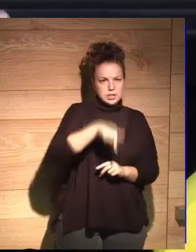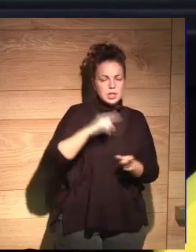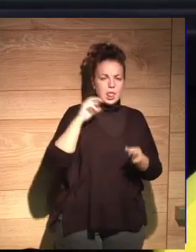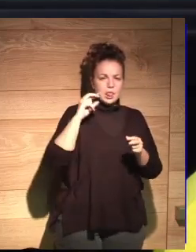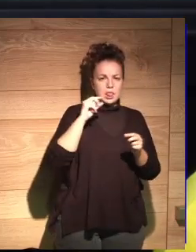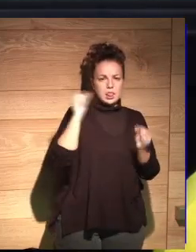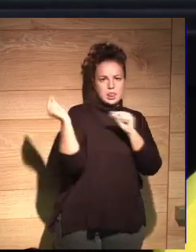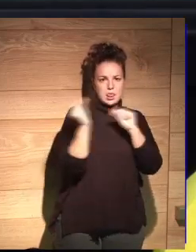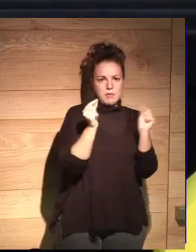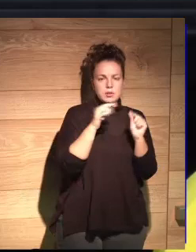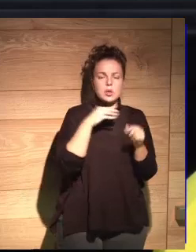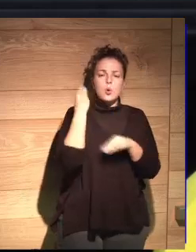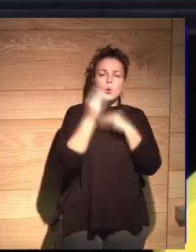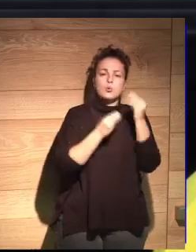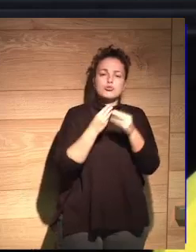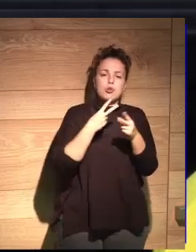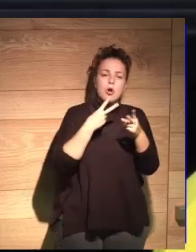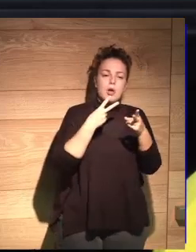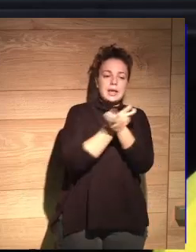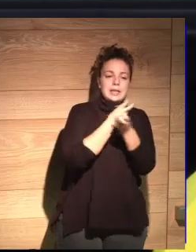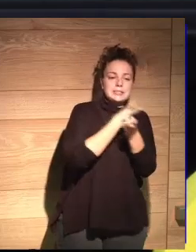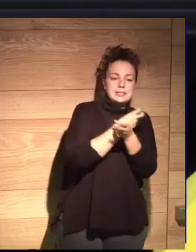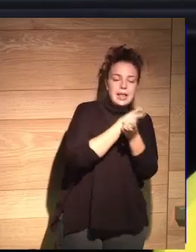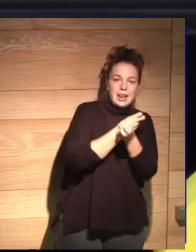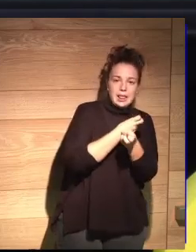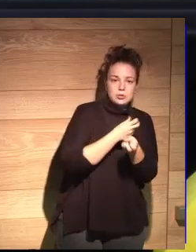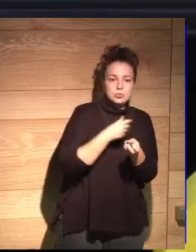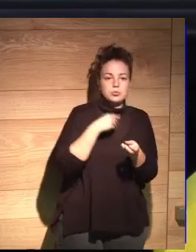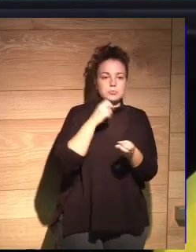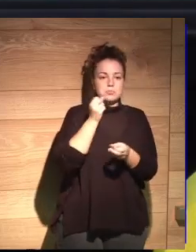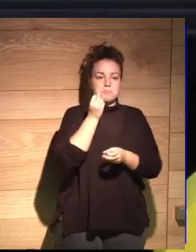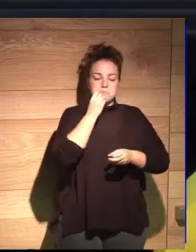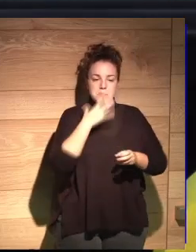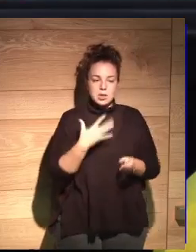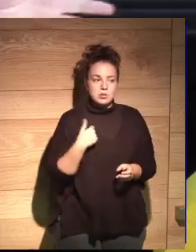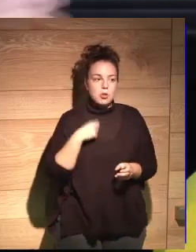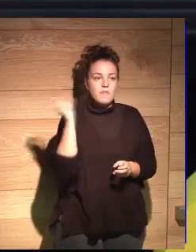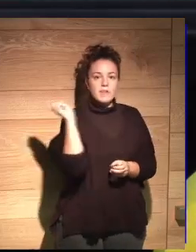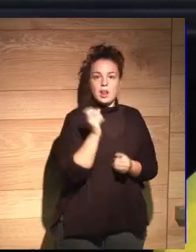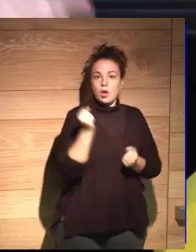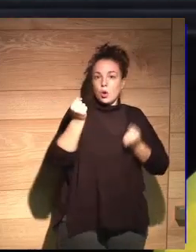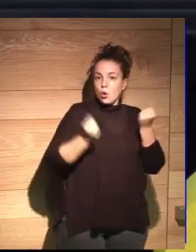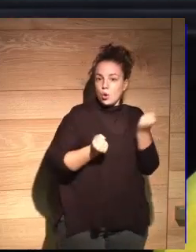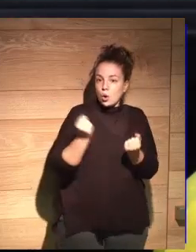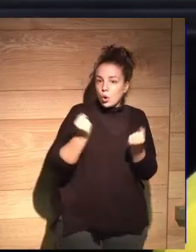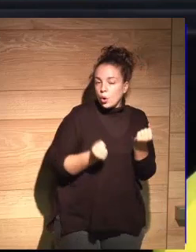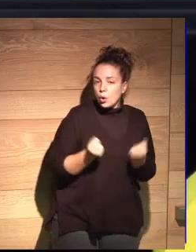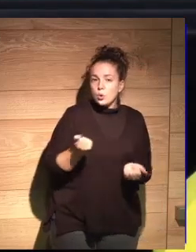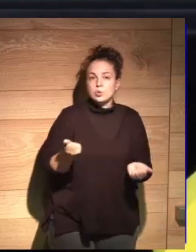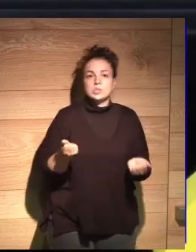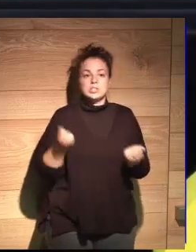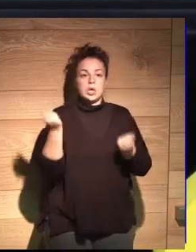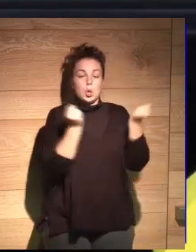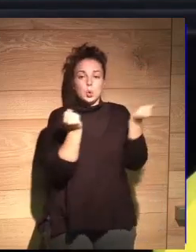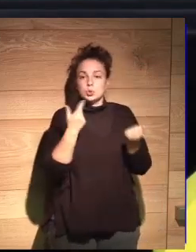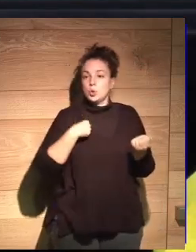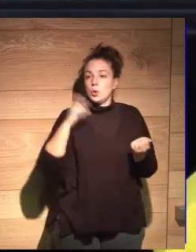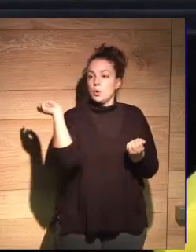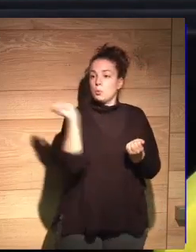interested about this debate. Use of exoskeletons is great. I managed to came here. As a matter of fact, I came